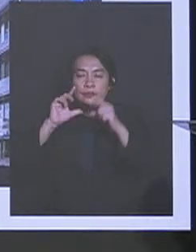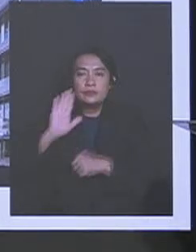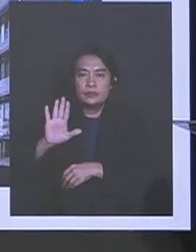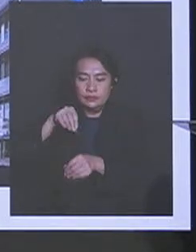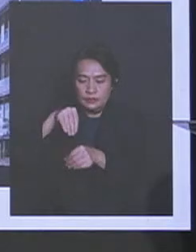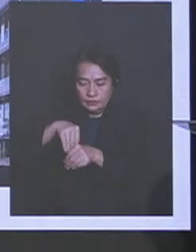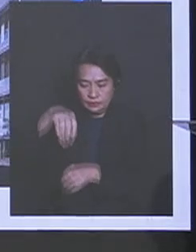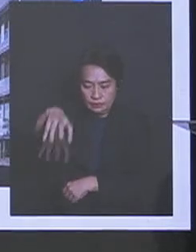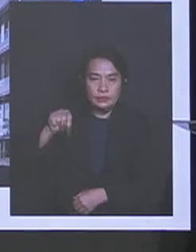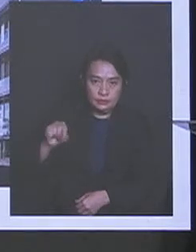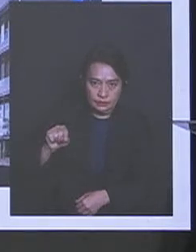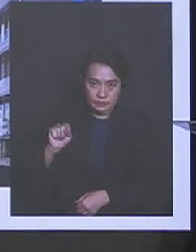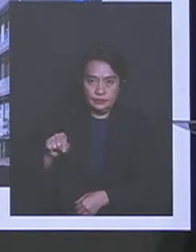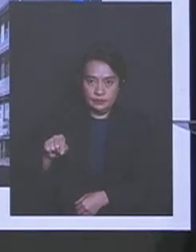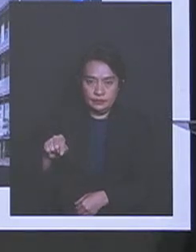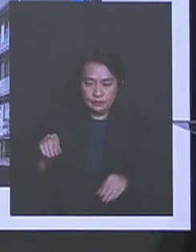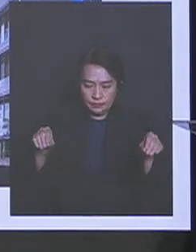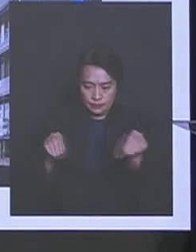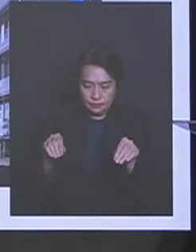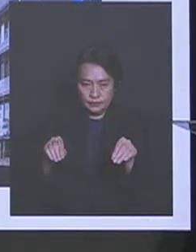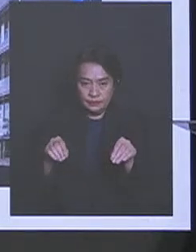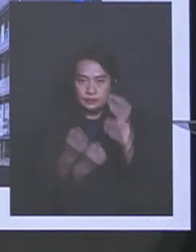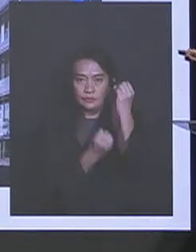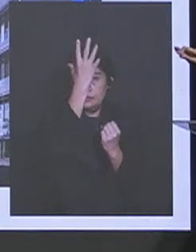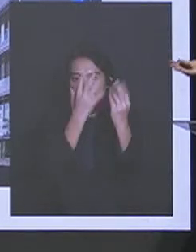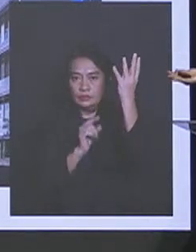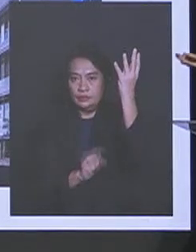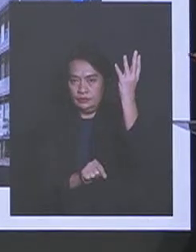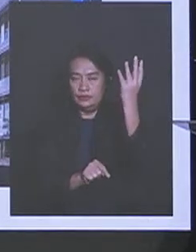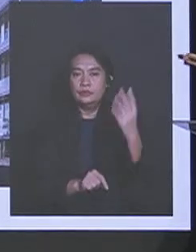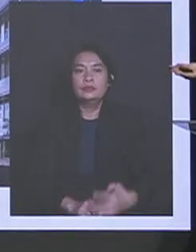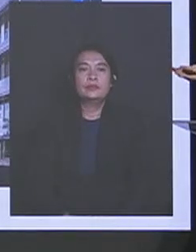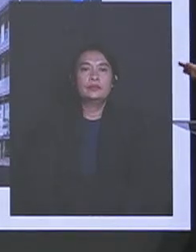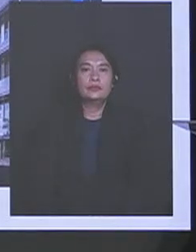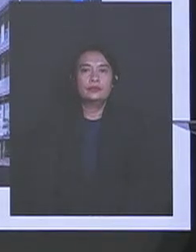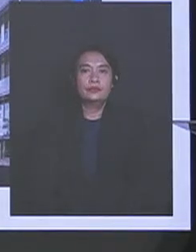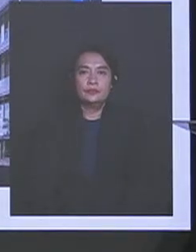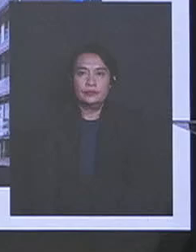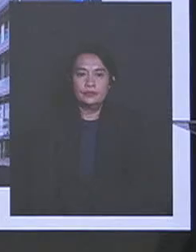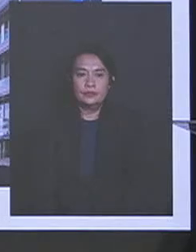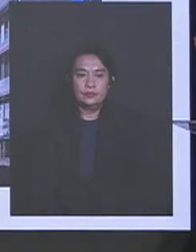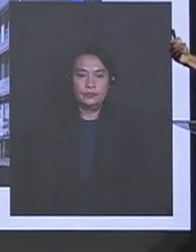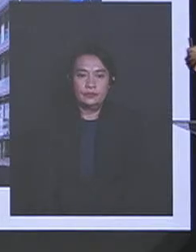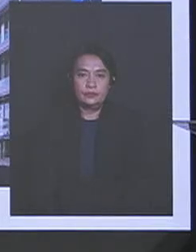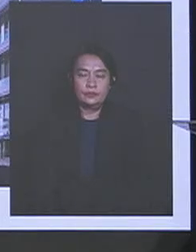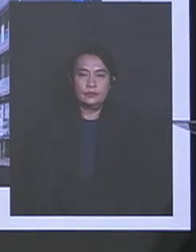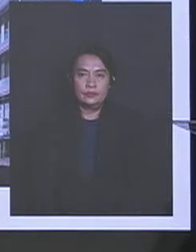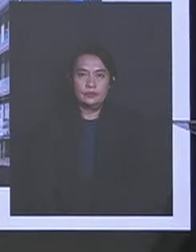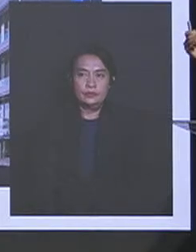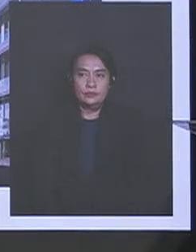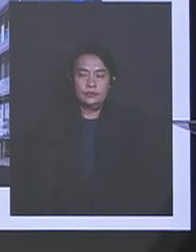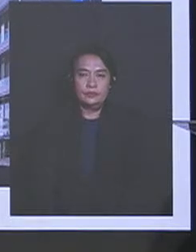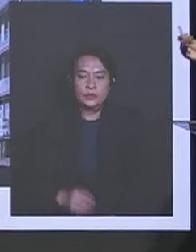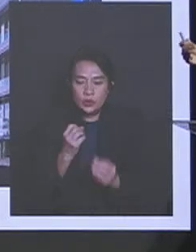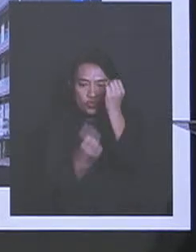little credit from the city side, the fact that we elevated design in the public space, in the High Line, that sort of pushed developers to